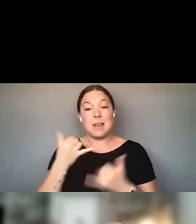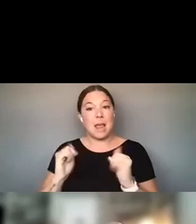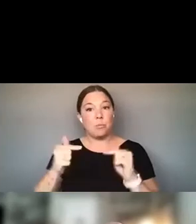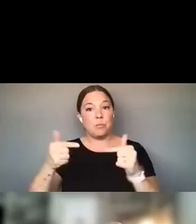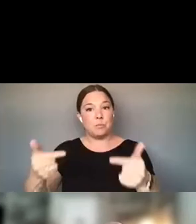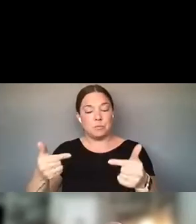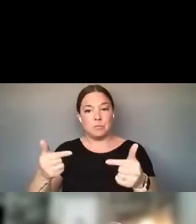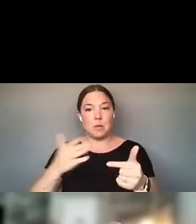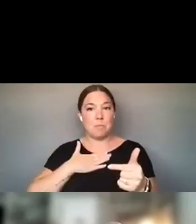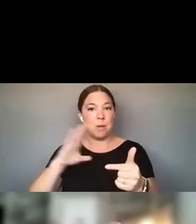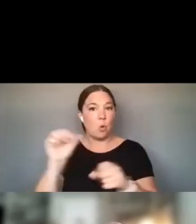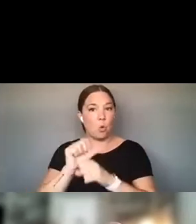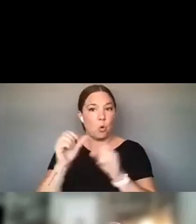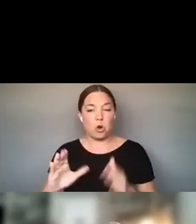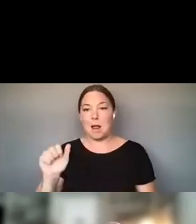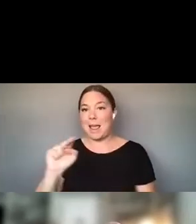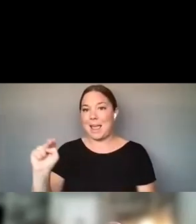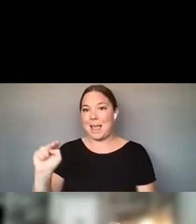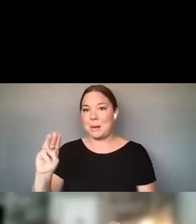to my colleague, Ann Meyer Baker.